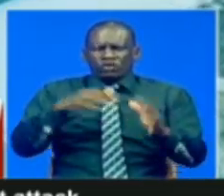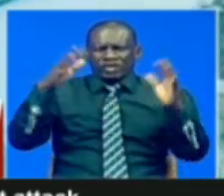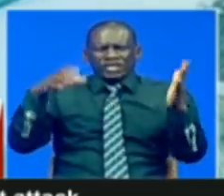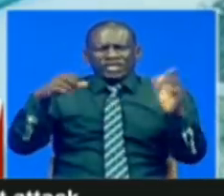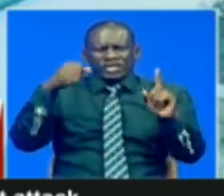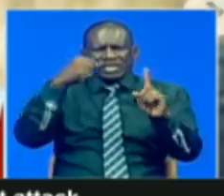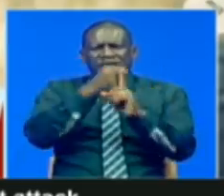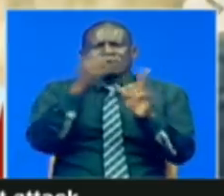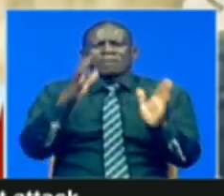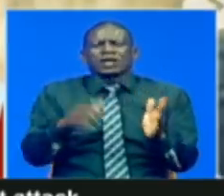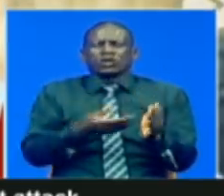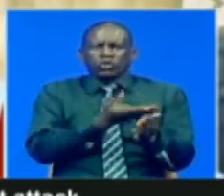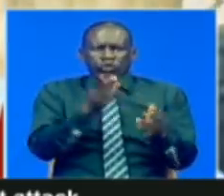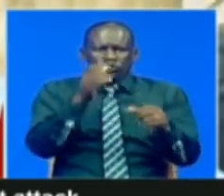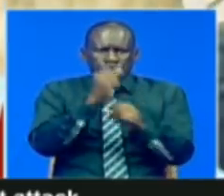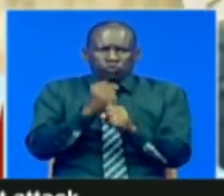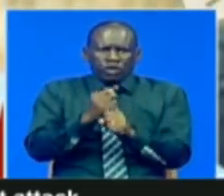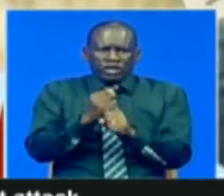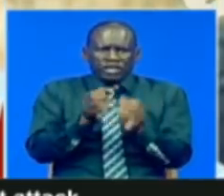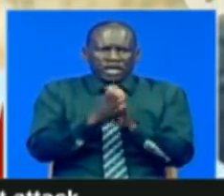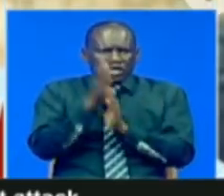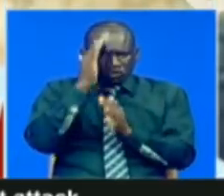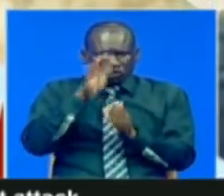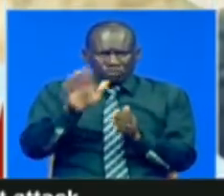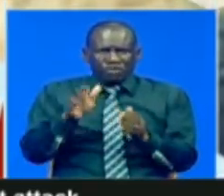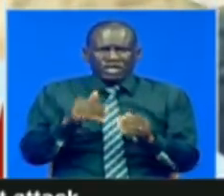those who worked and knew him. He leaves